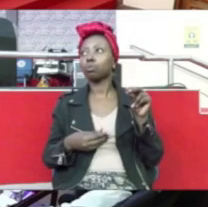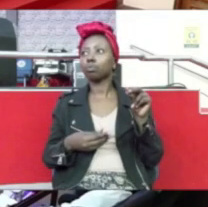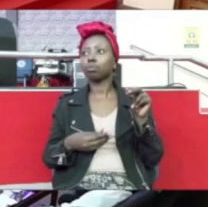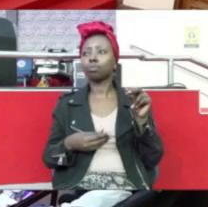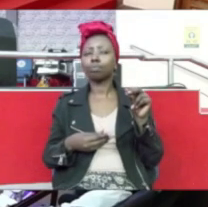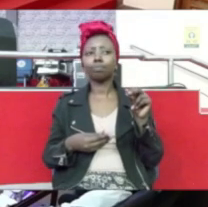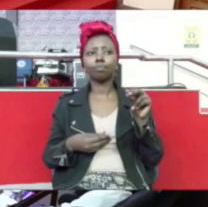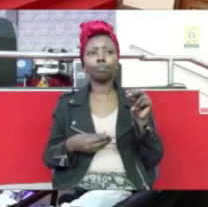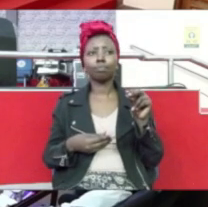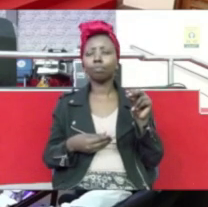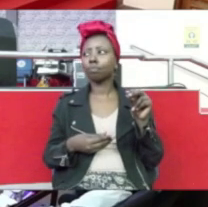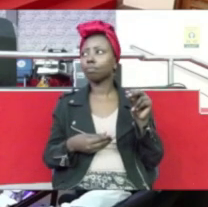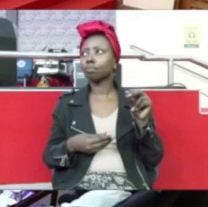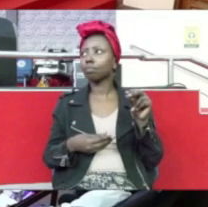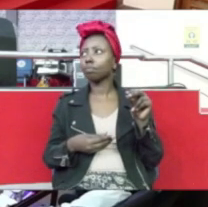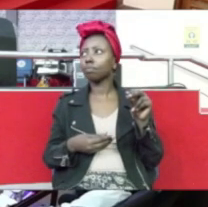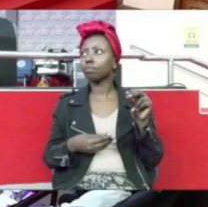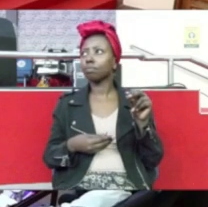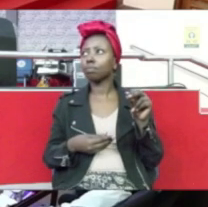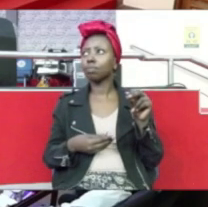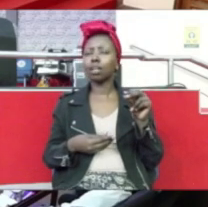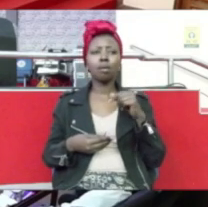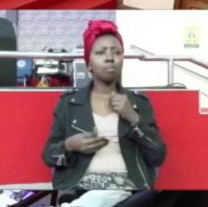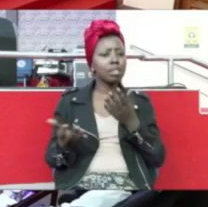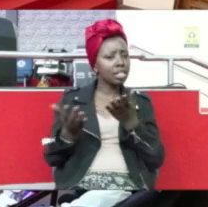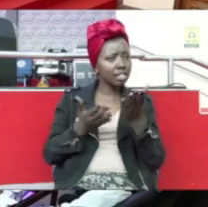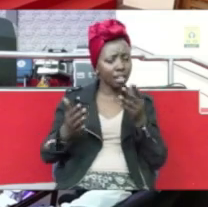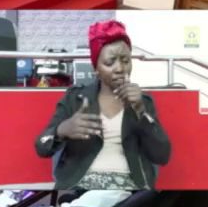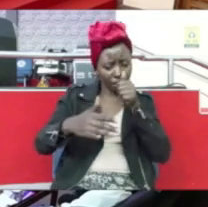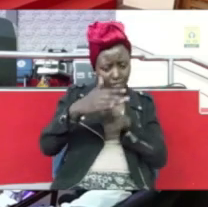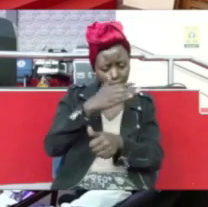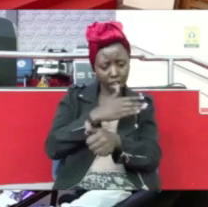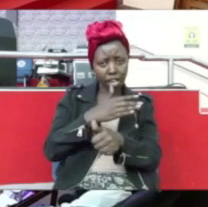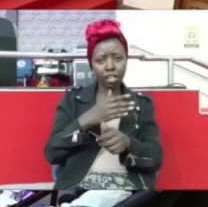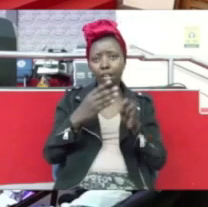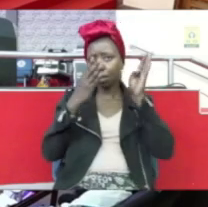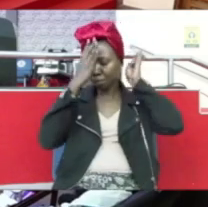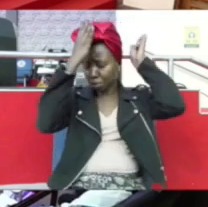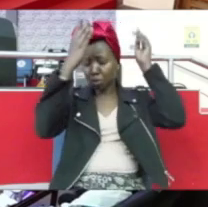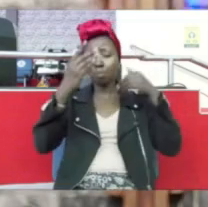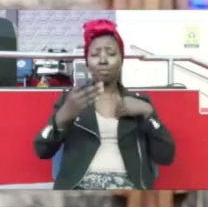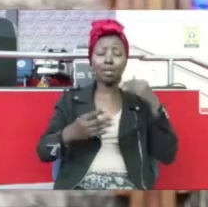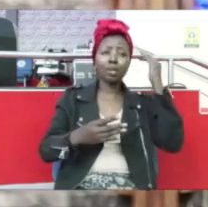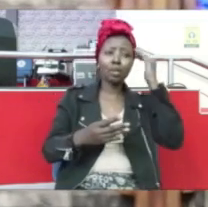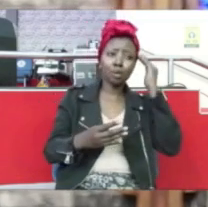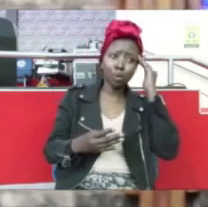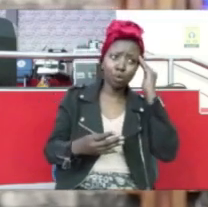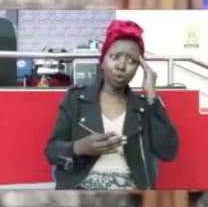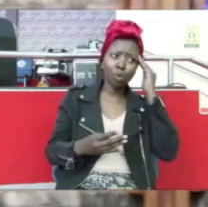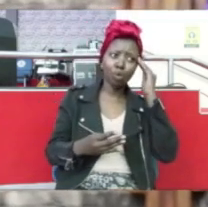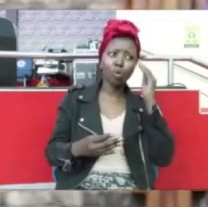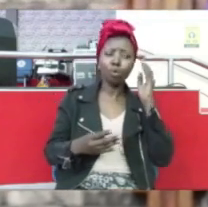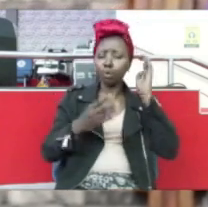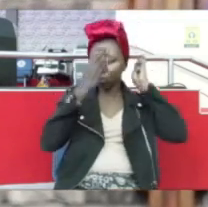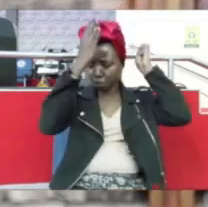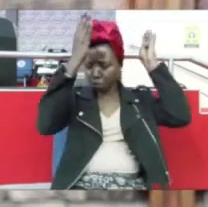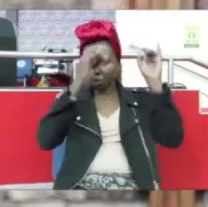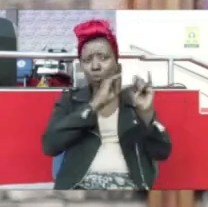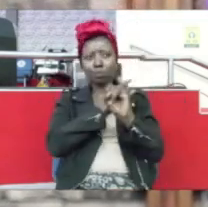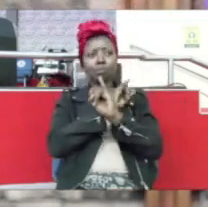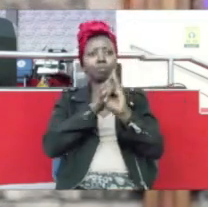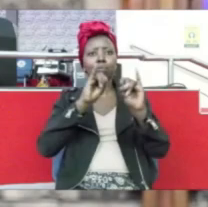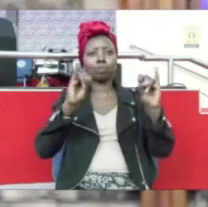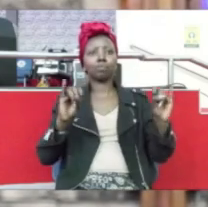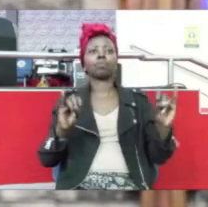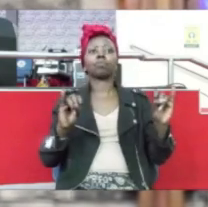Yeye si mtu aina hii. Having served under him, vile nimetumikia chini yake, I know he's a man of integrity. Yeye ni mtu ambaye ni wa